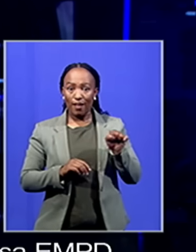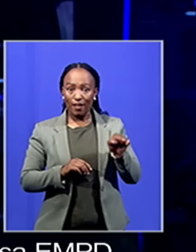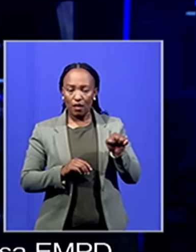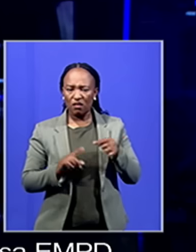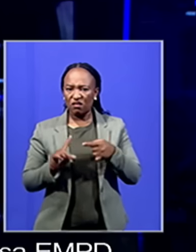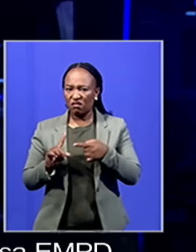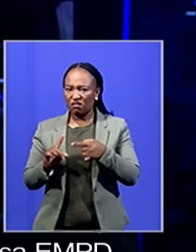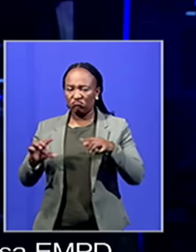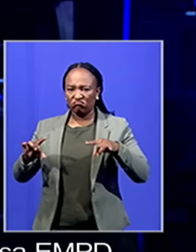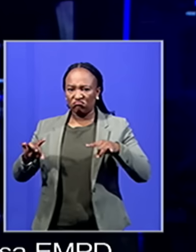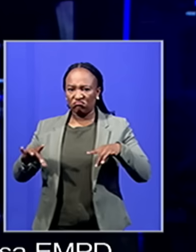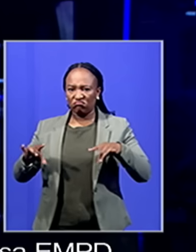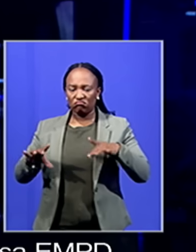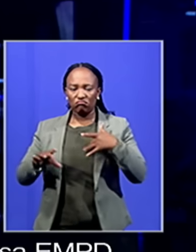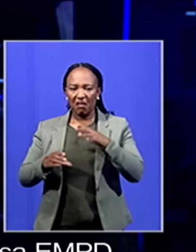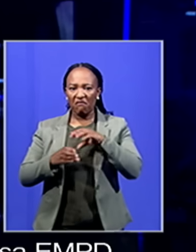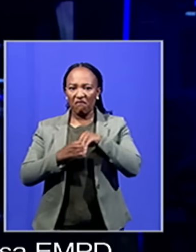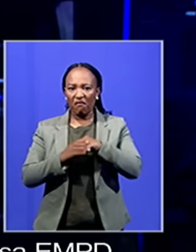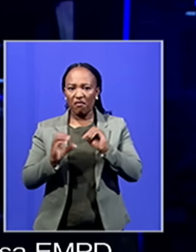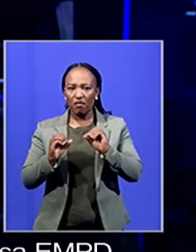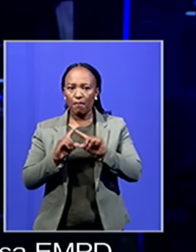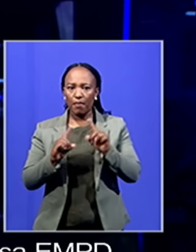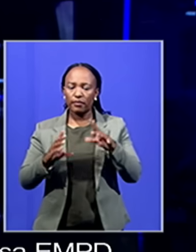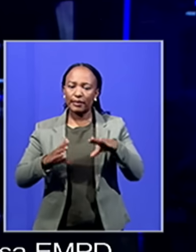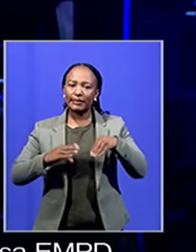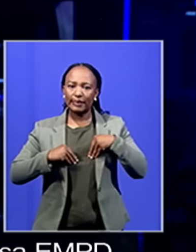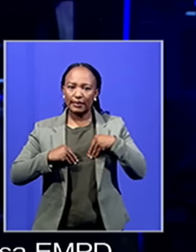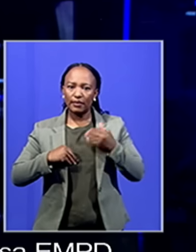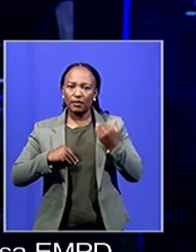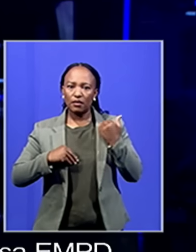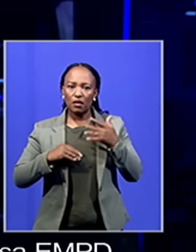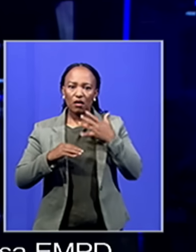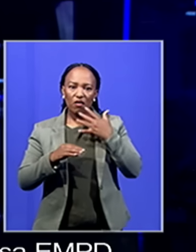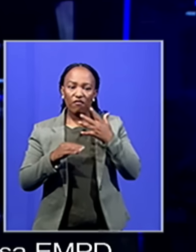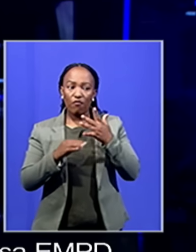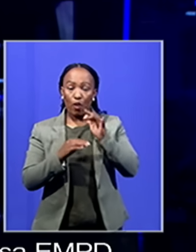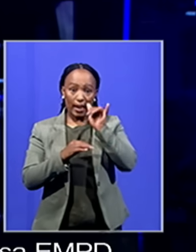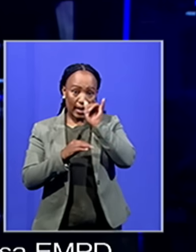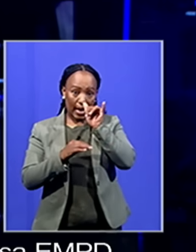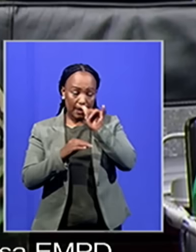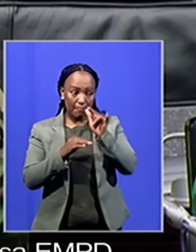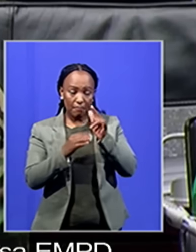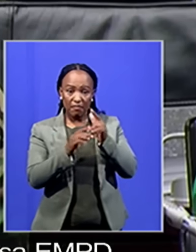O'Sullivan le ha ho le jwalo o amohela seabo sa hae ntweng ya ho lwantsha ditlolo tsa molao.